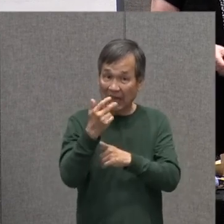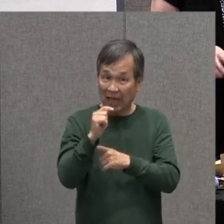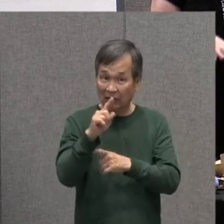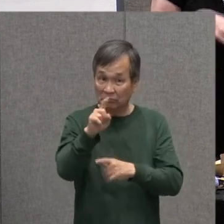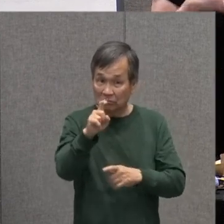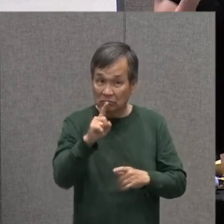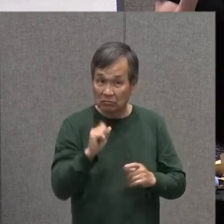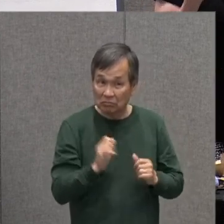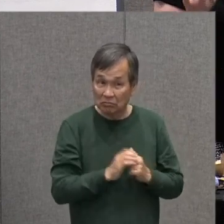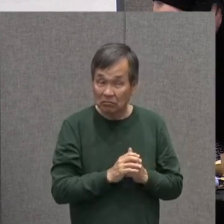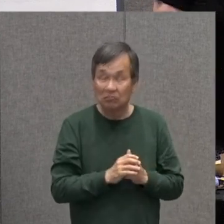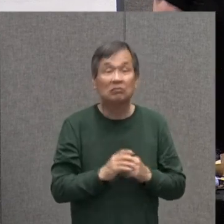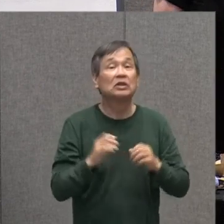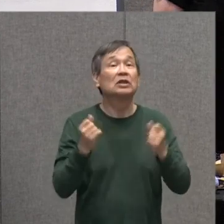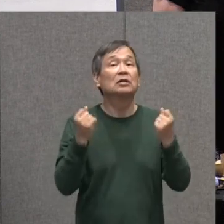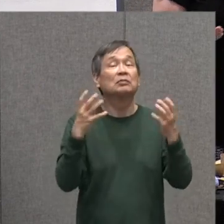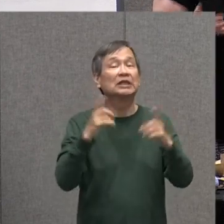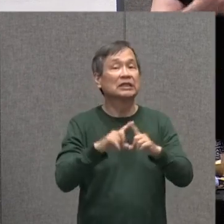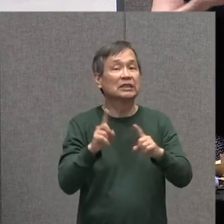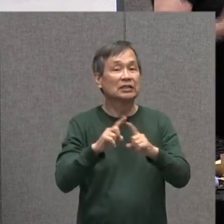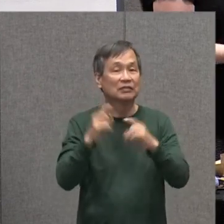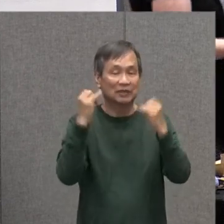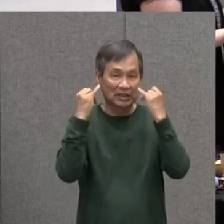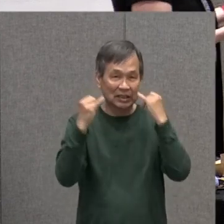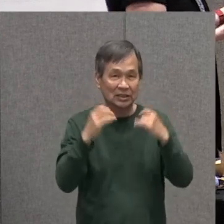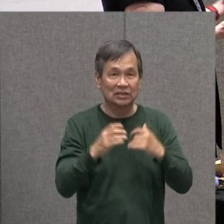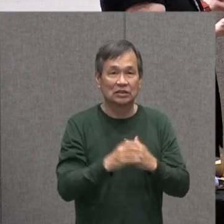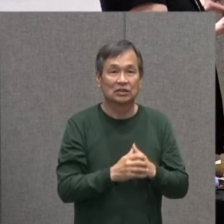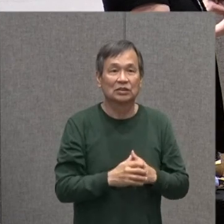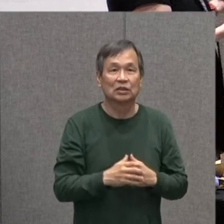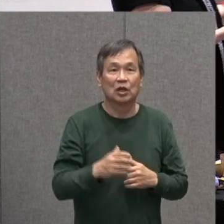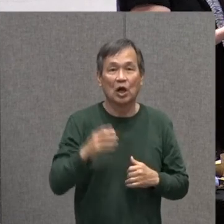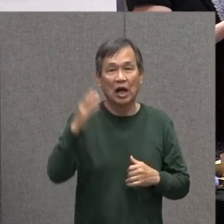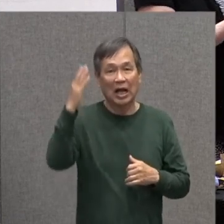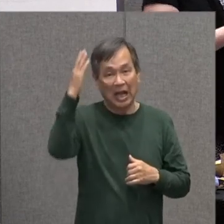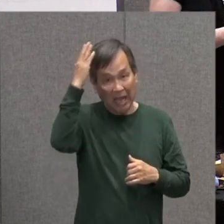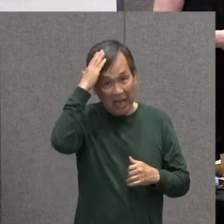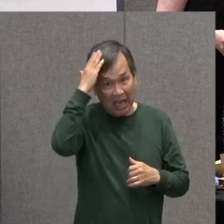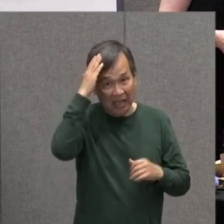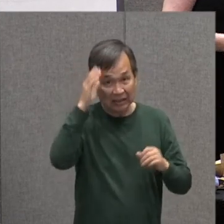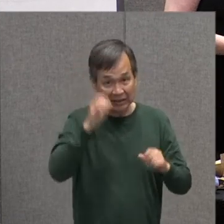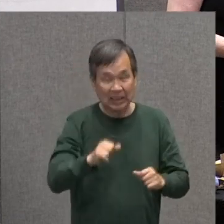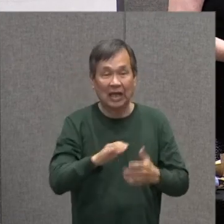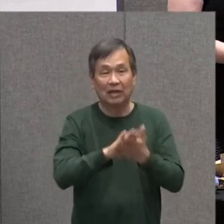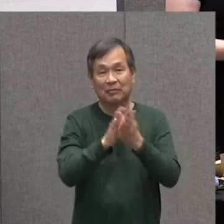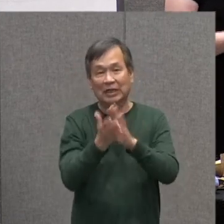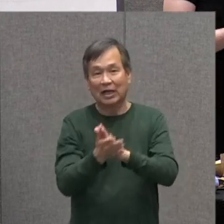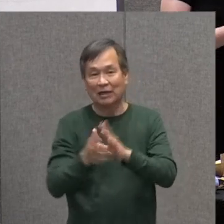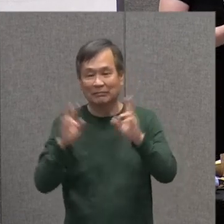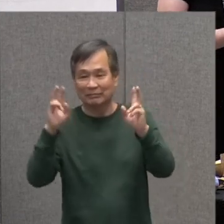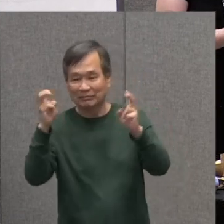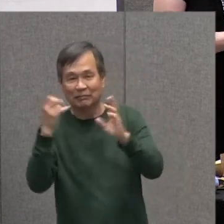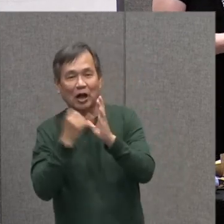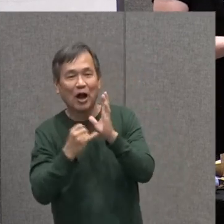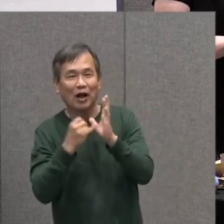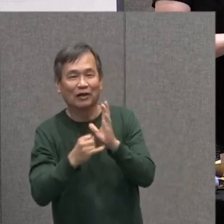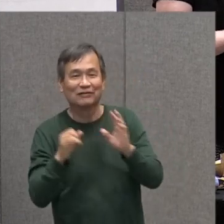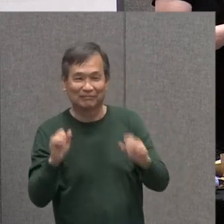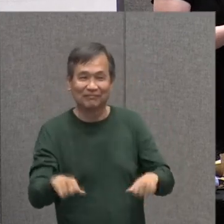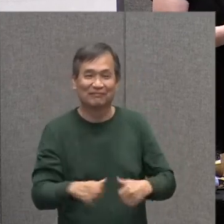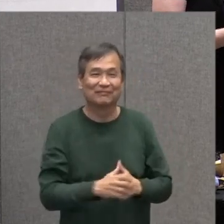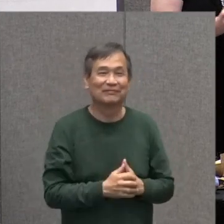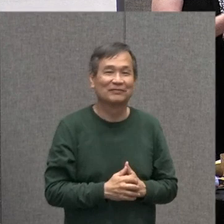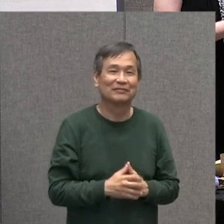for hats, but Moses sort of discovered that hats can be an art form. I like that. I